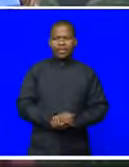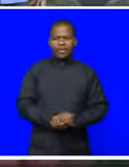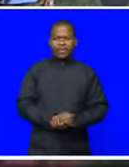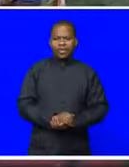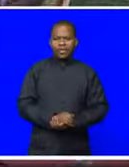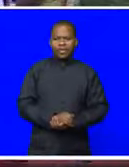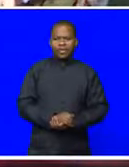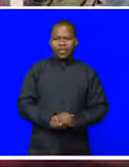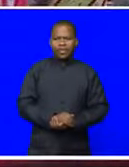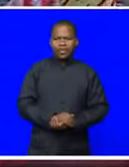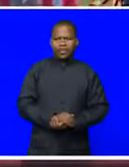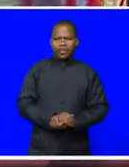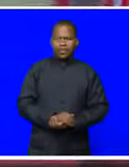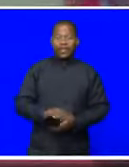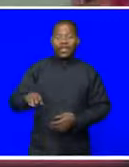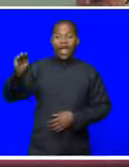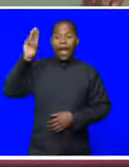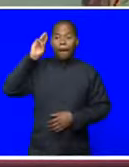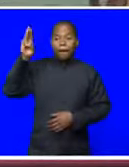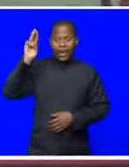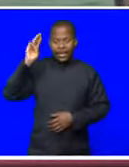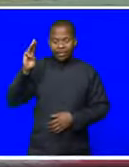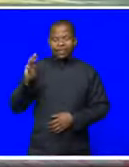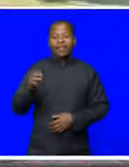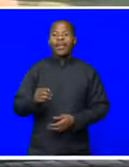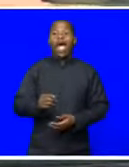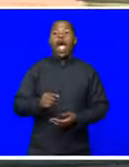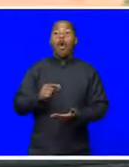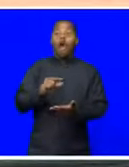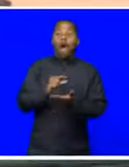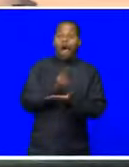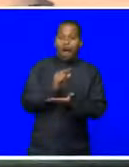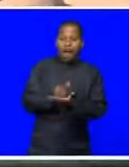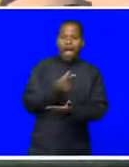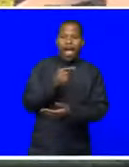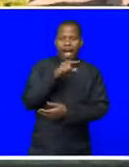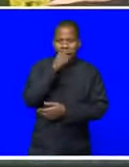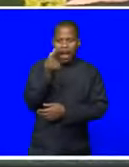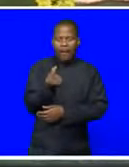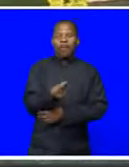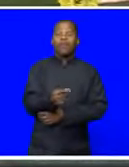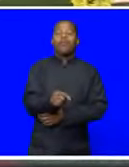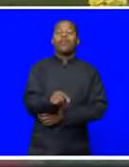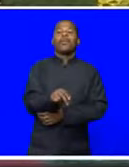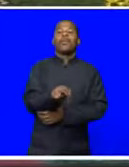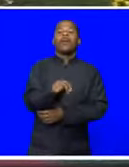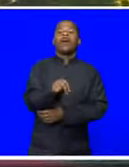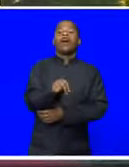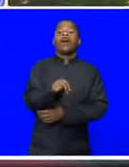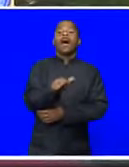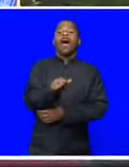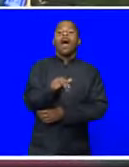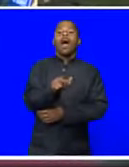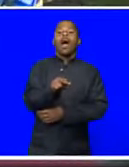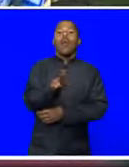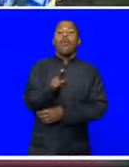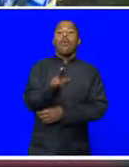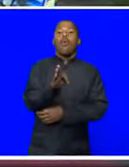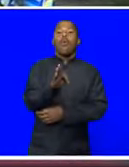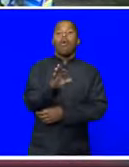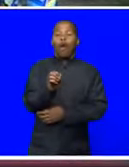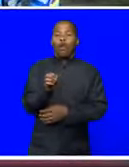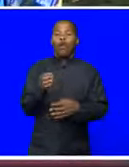The President of the Republic of Ghana, His Excellency Nana Akufo-Addo, is grateful to His Majesty the